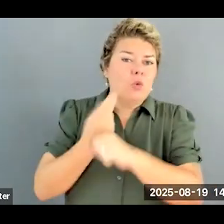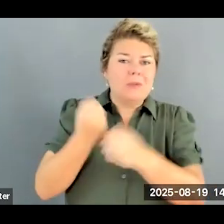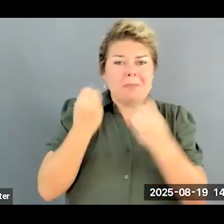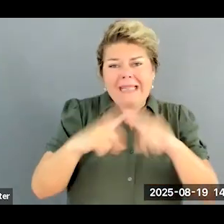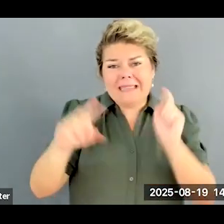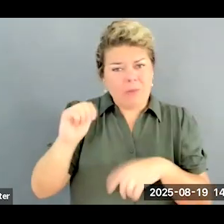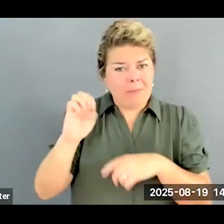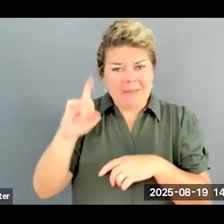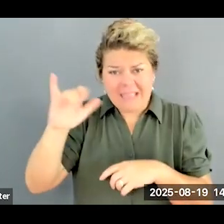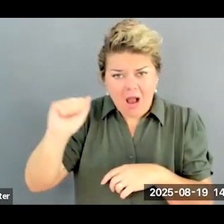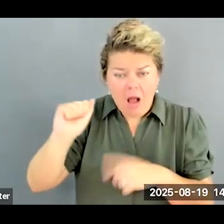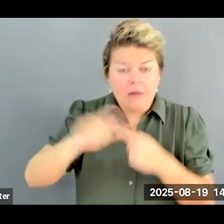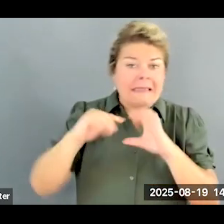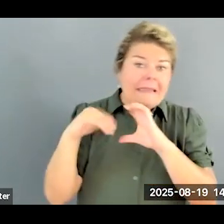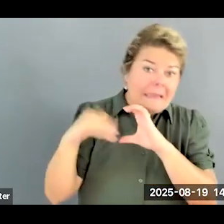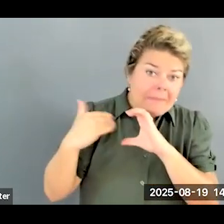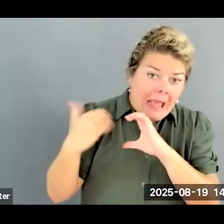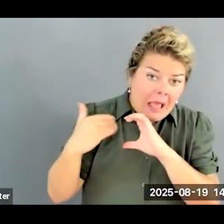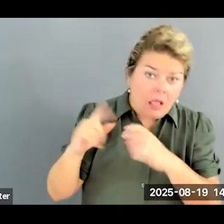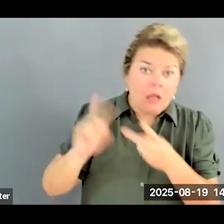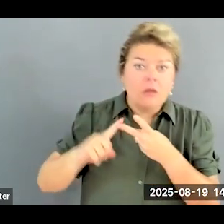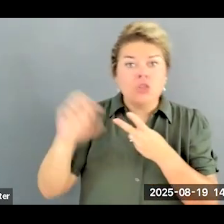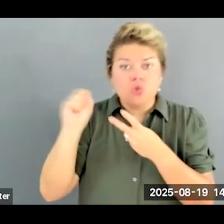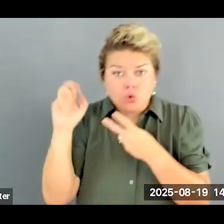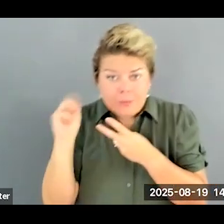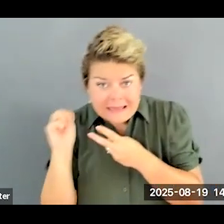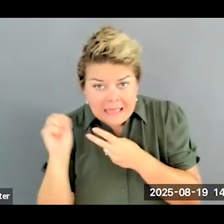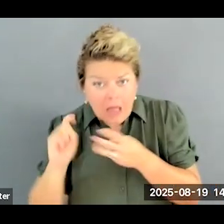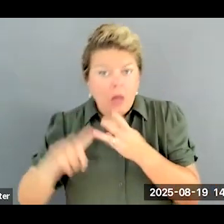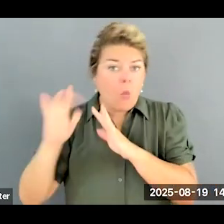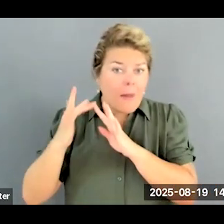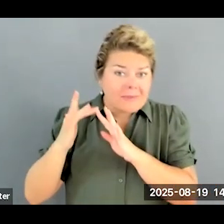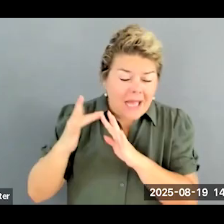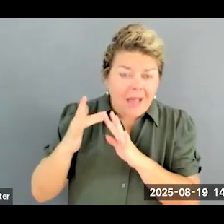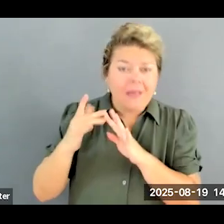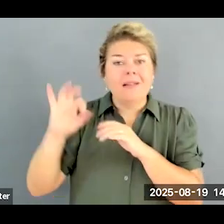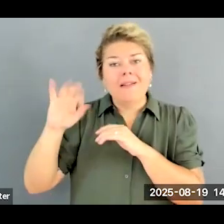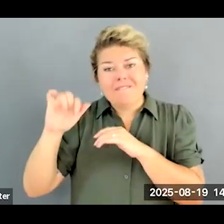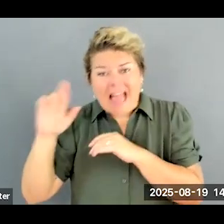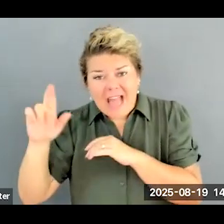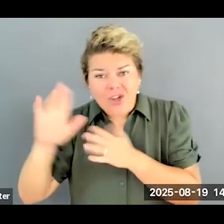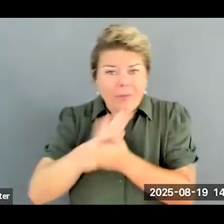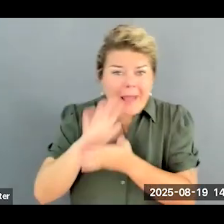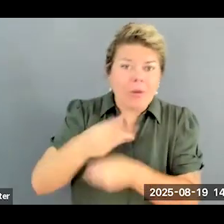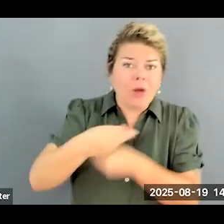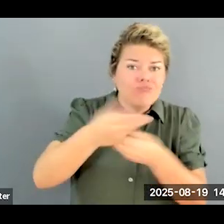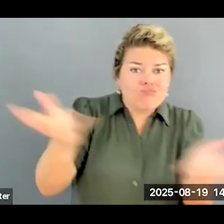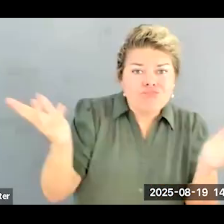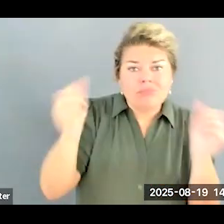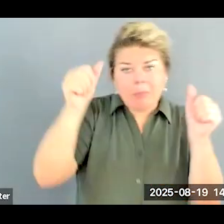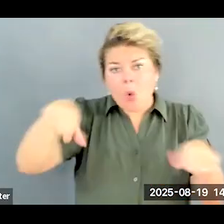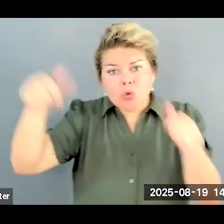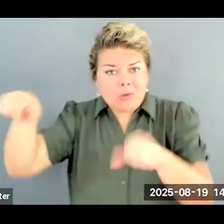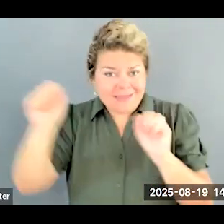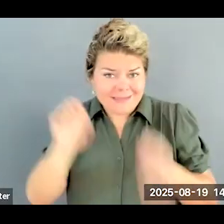media. So, email, social media, websites, flyers, and posters. But like I said earlier, when